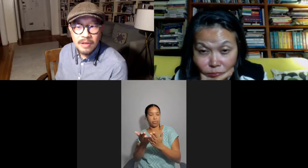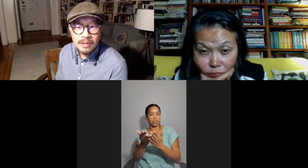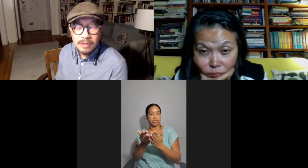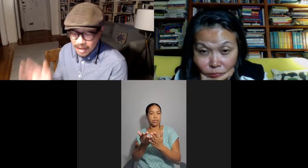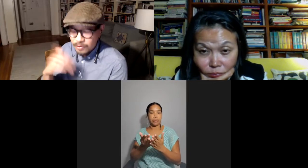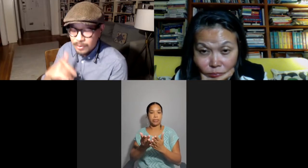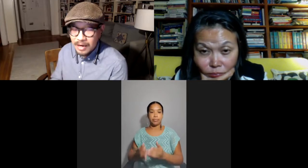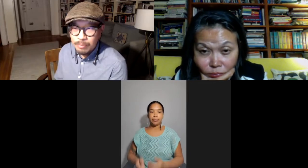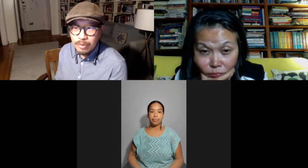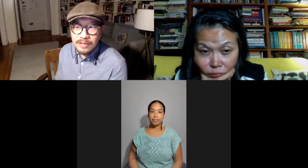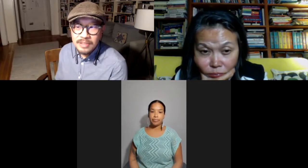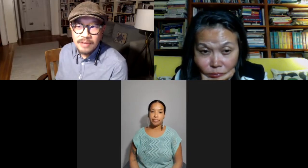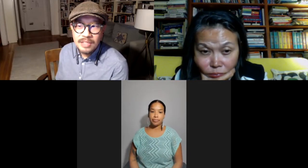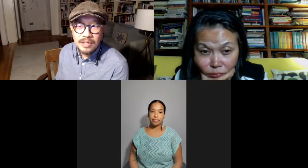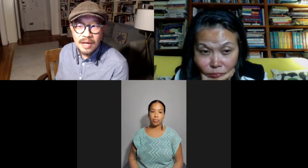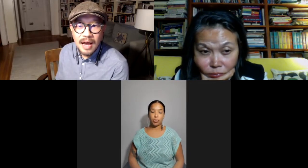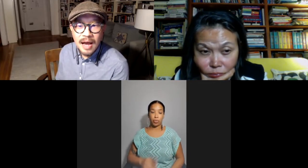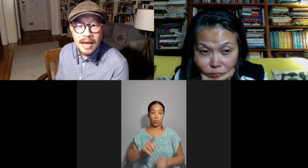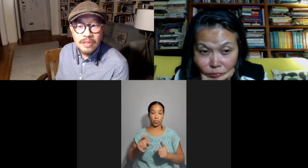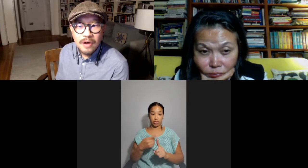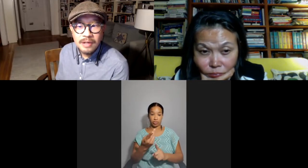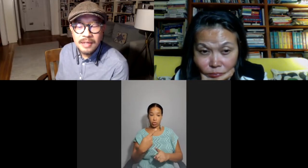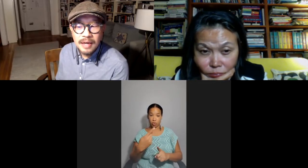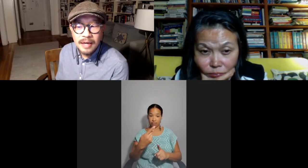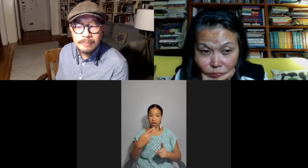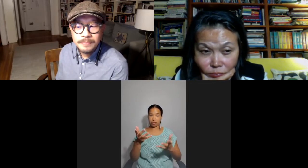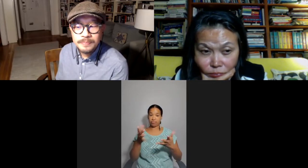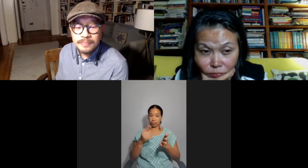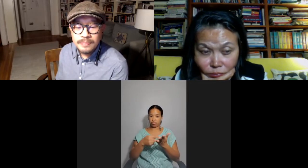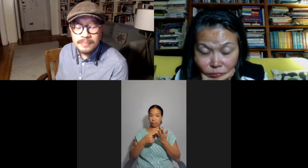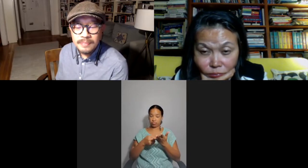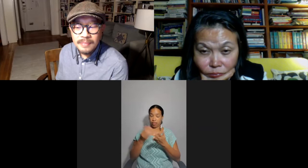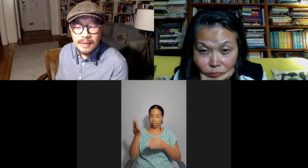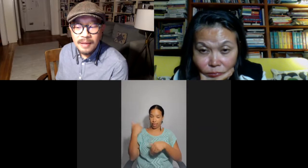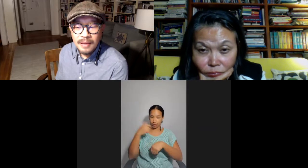I thought, after we had a previous conversation, I thought